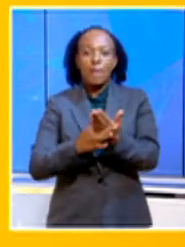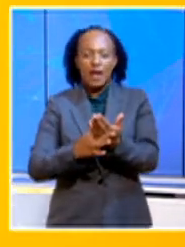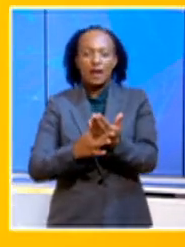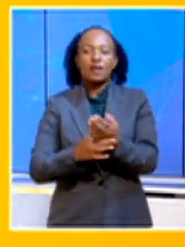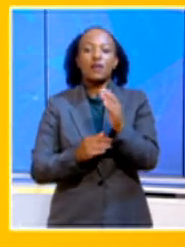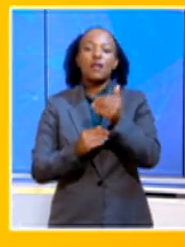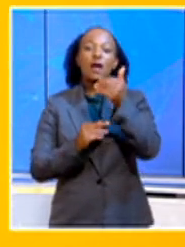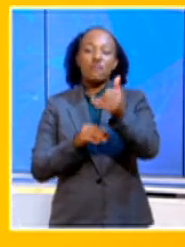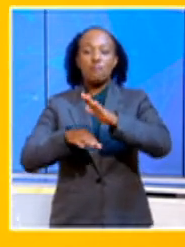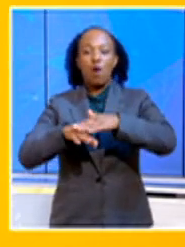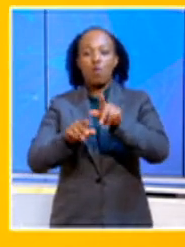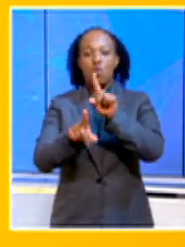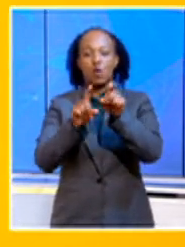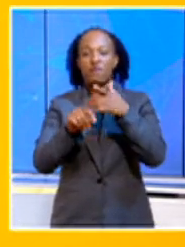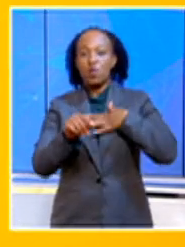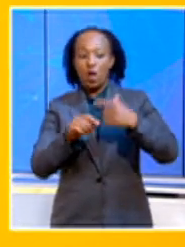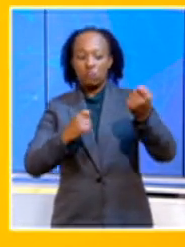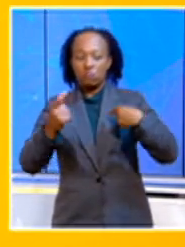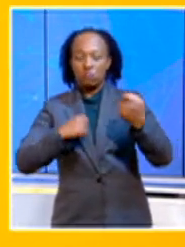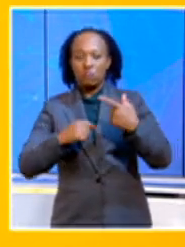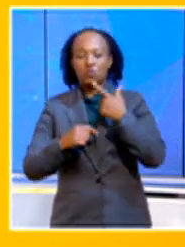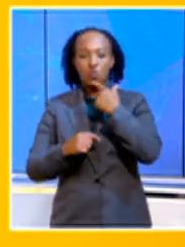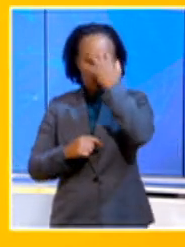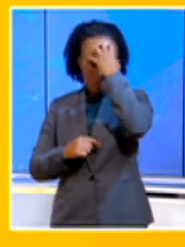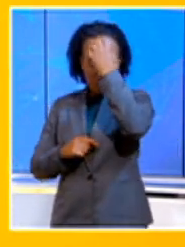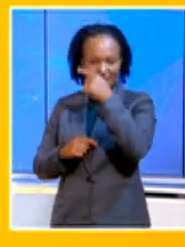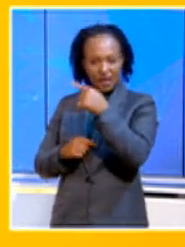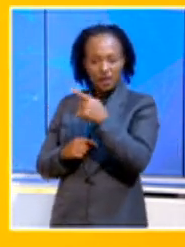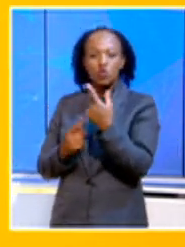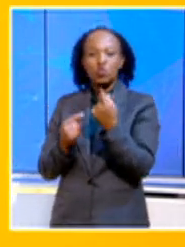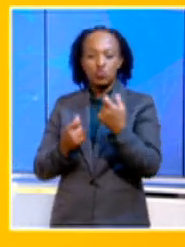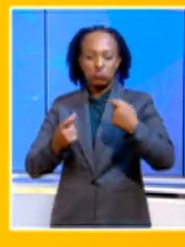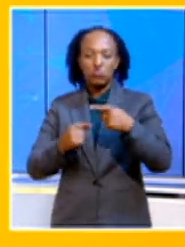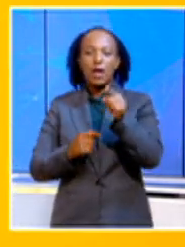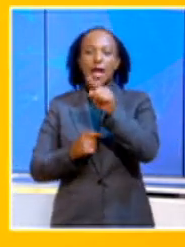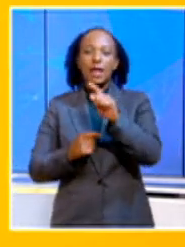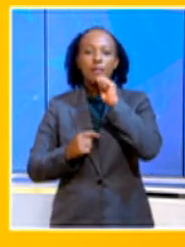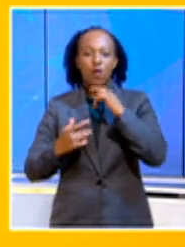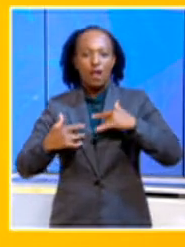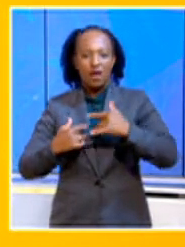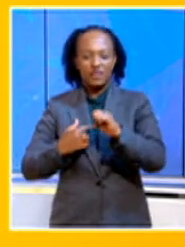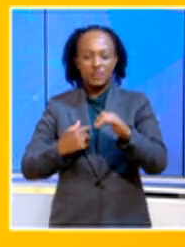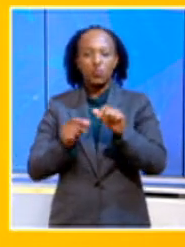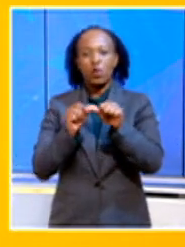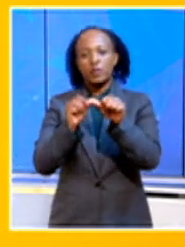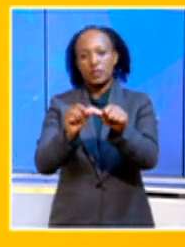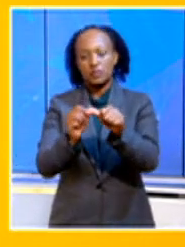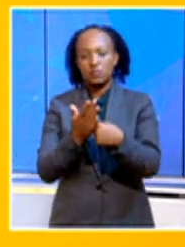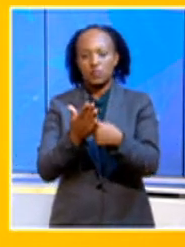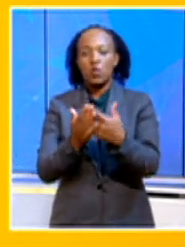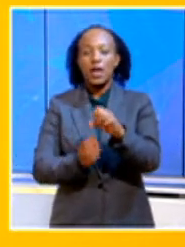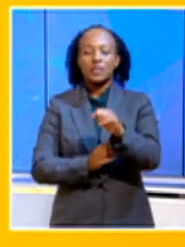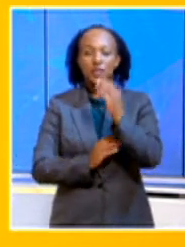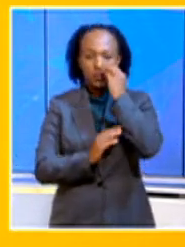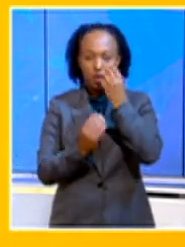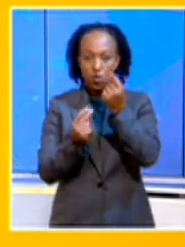There are a lot more questions, and if you'd like to send in some questions to the Professor, do that now at Morning Live SABC. We'll continue the discussion on